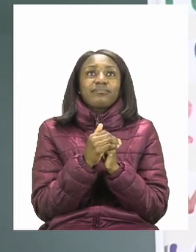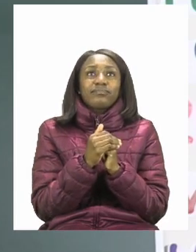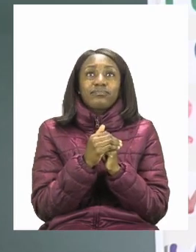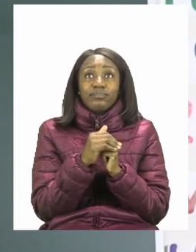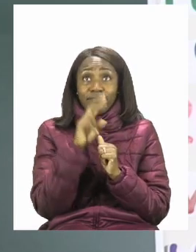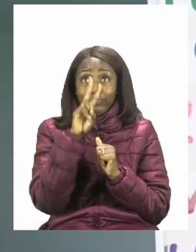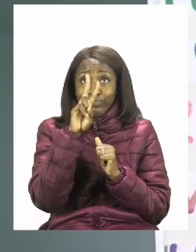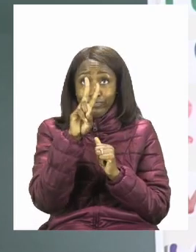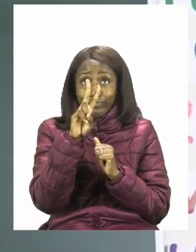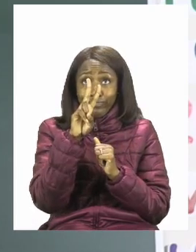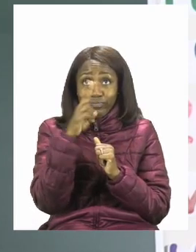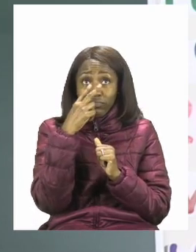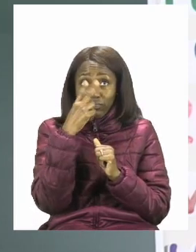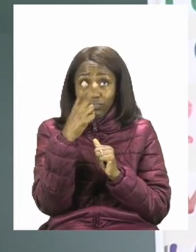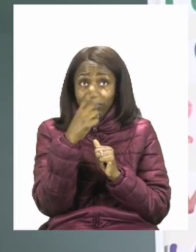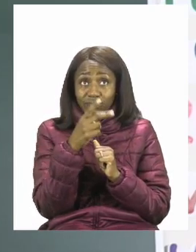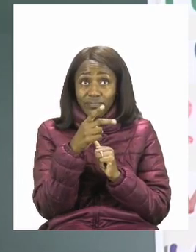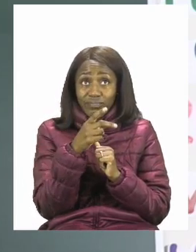2